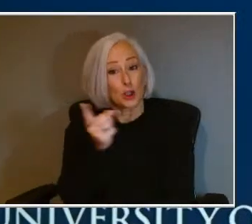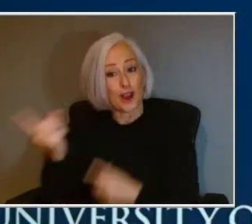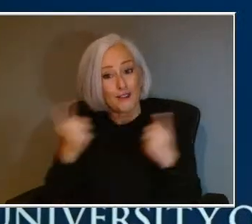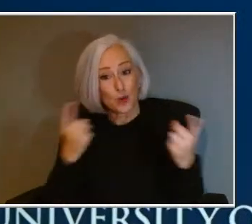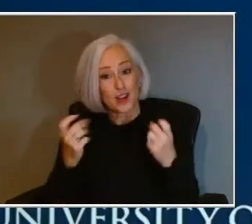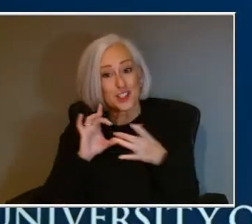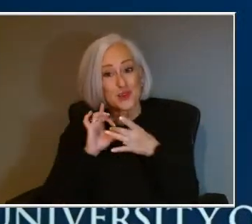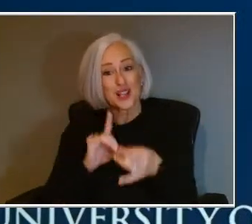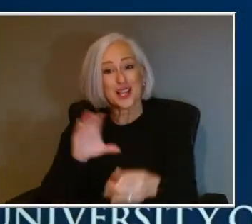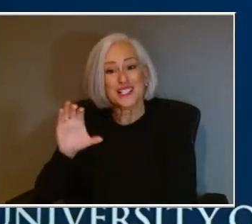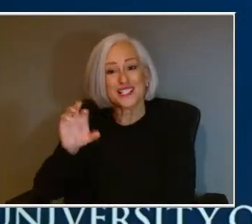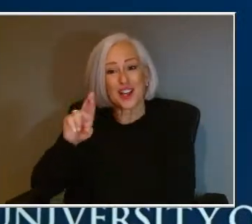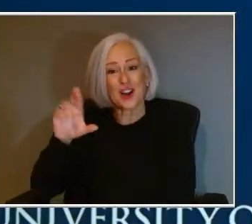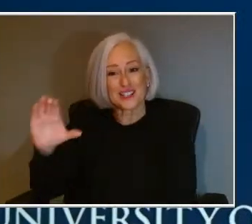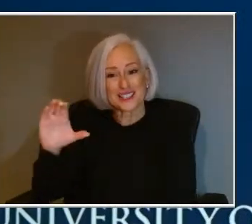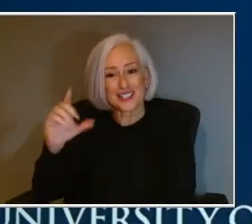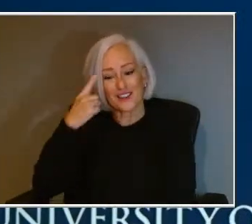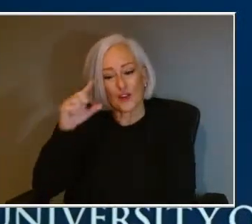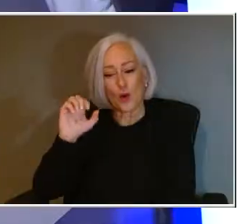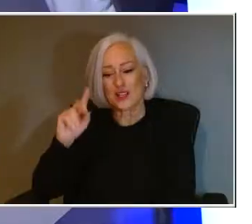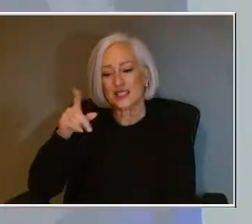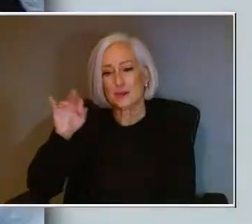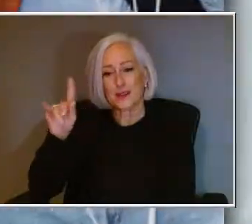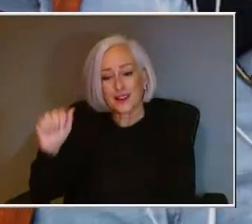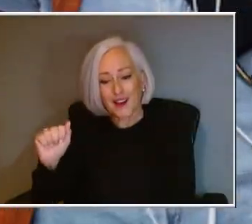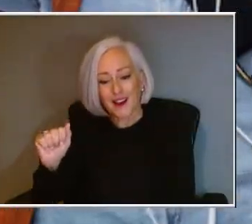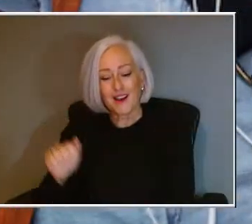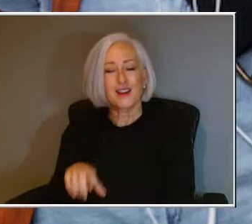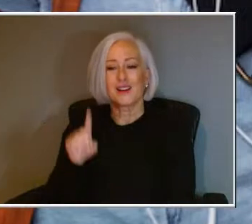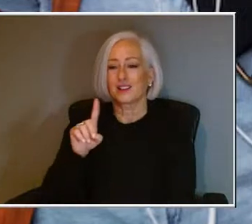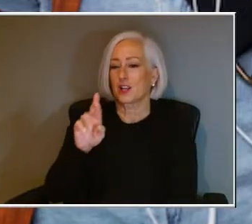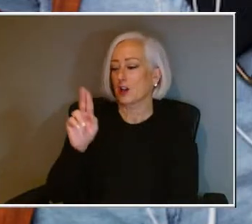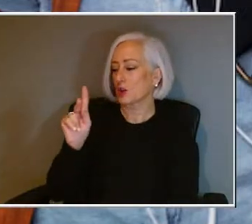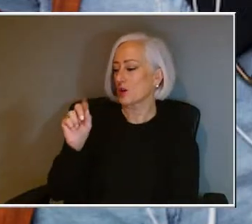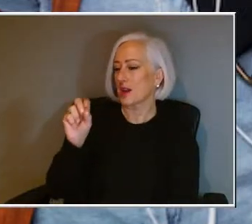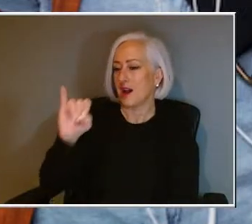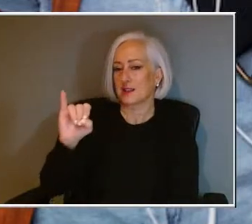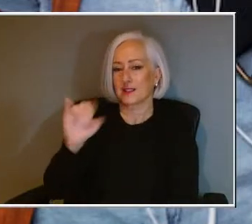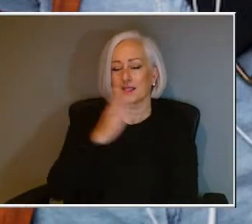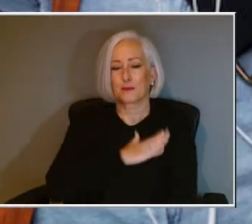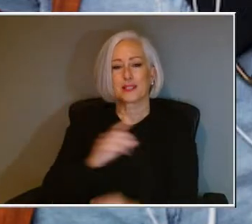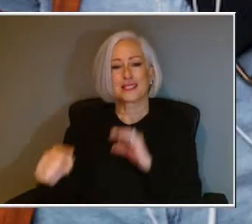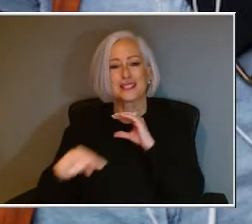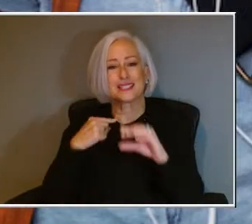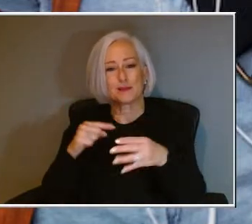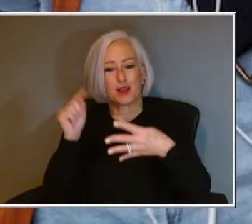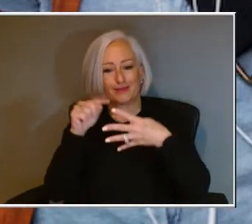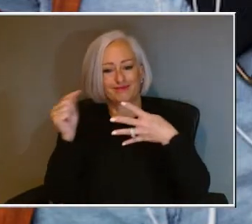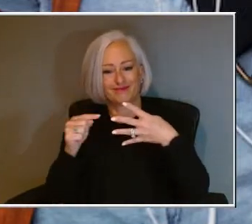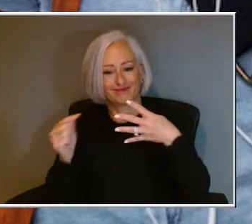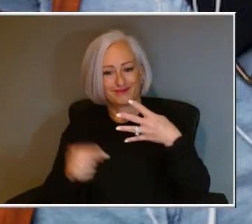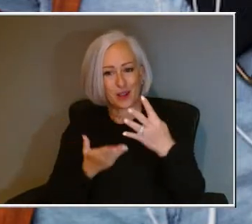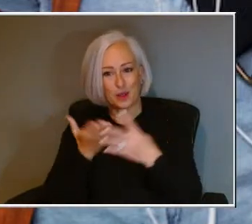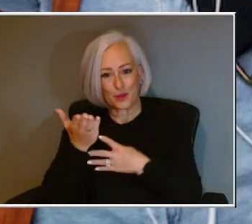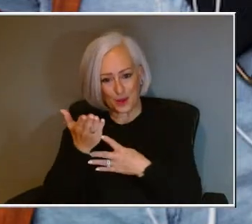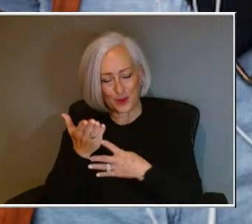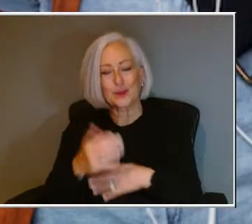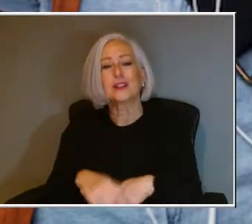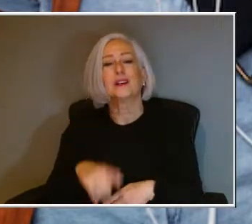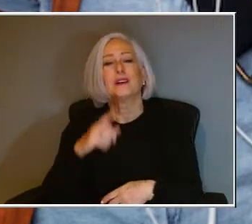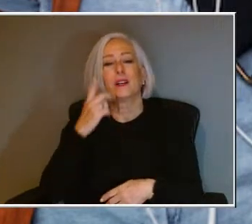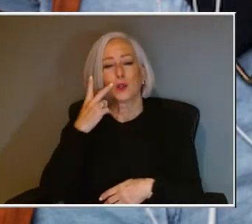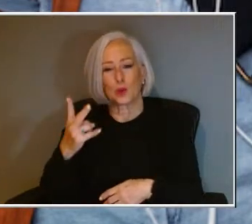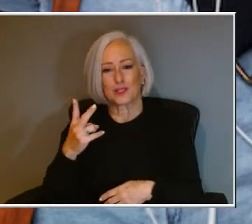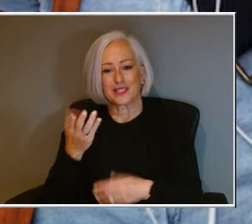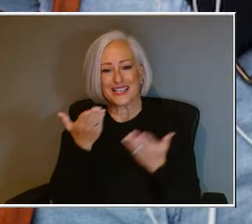cancer for Deepika or Dr. Kasi, make sure you get those sent in to us on YouTube, Facebook, and the Medical News Network. You can find links to all of those right there